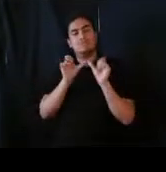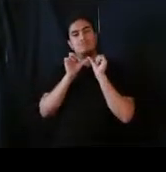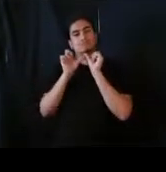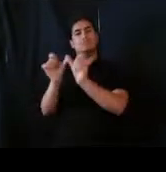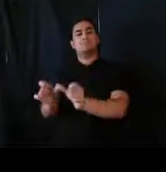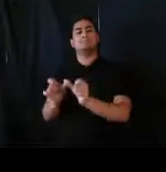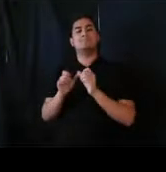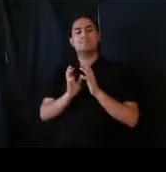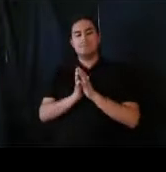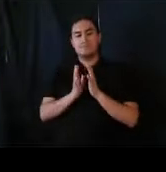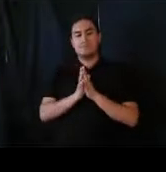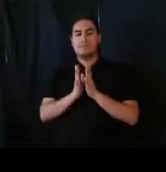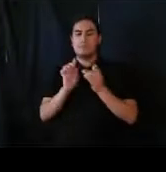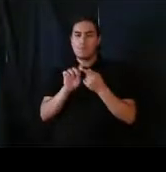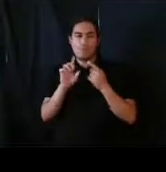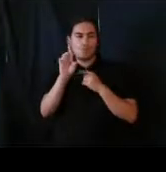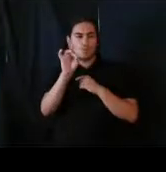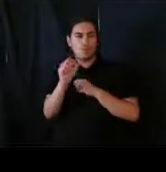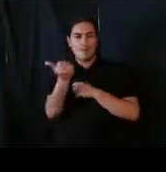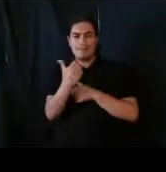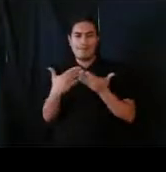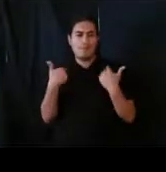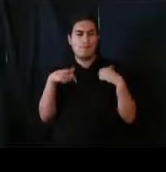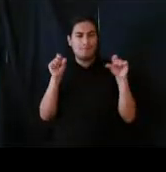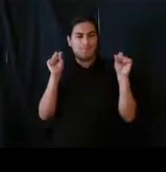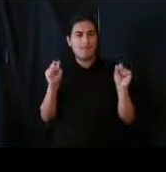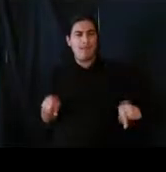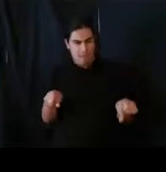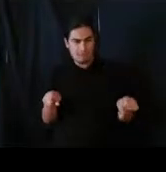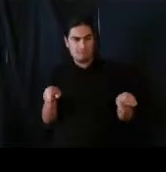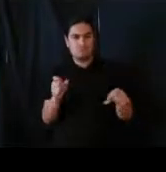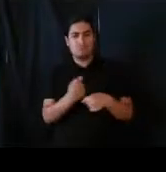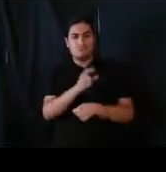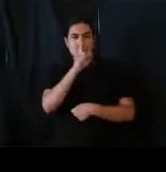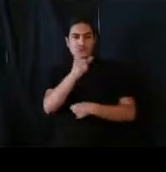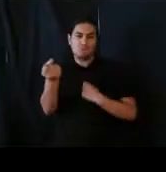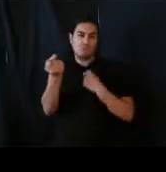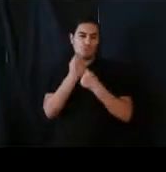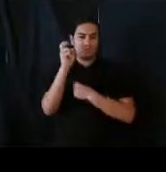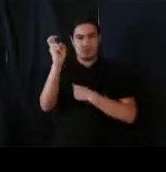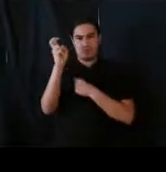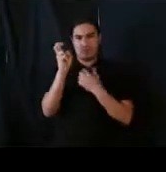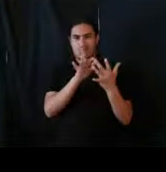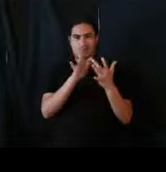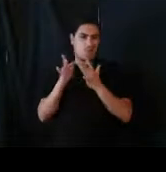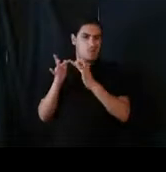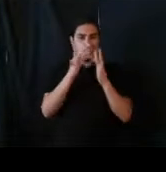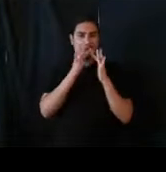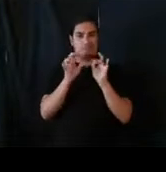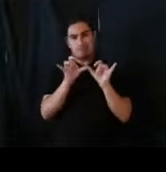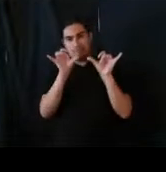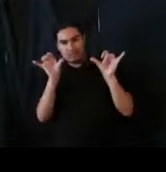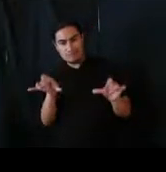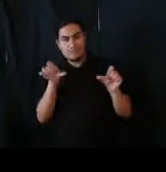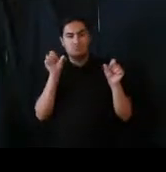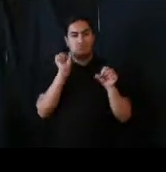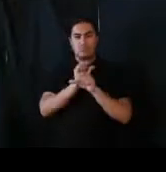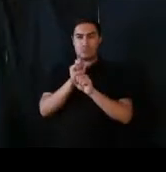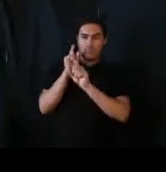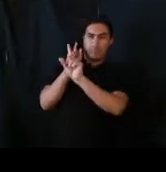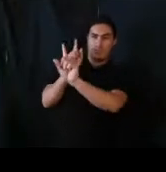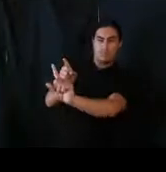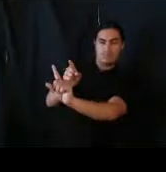um to do everything we can to to support a transportation network to work toward our goals